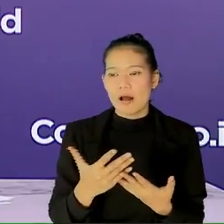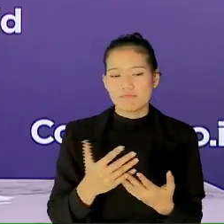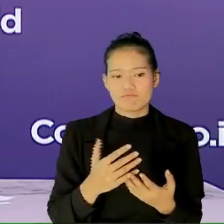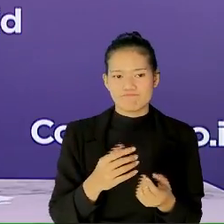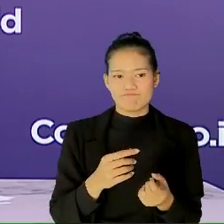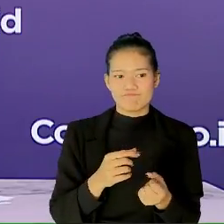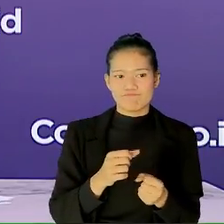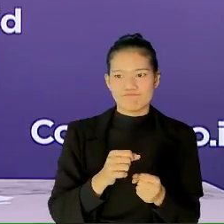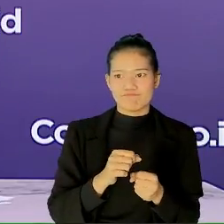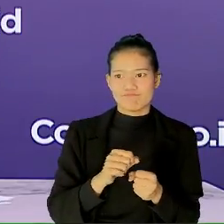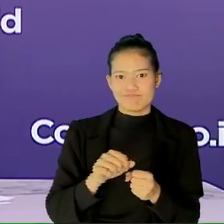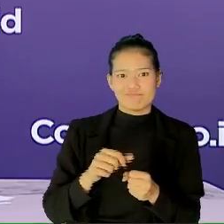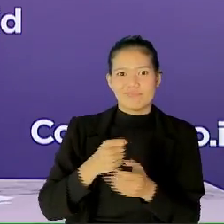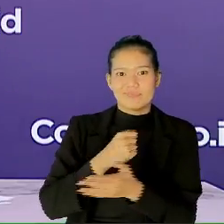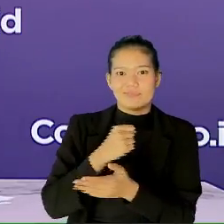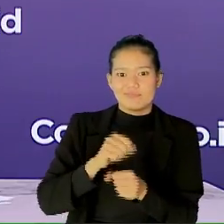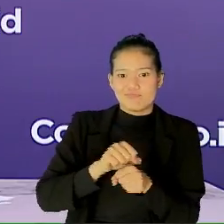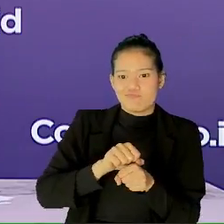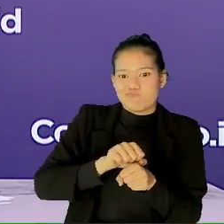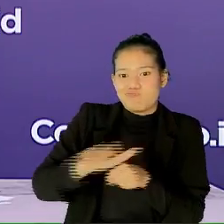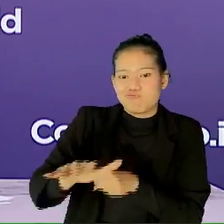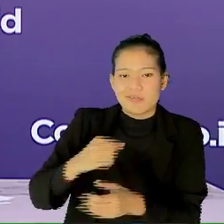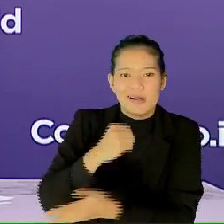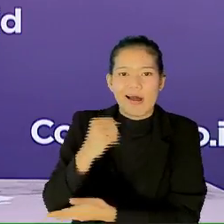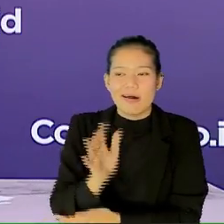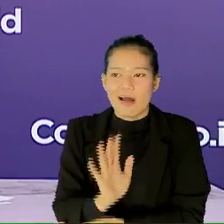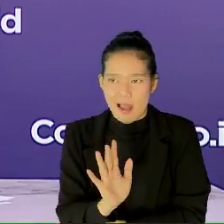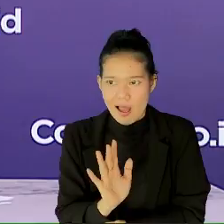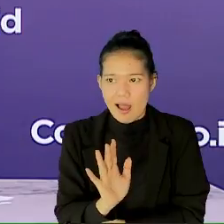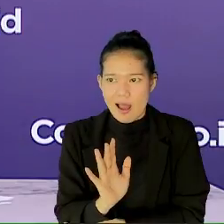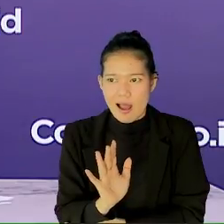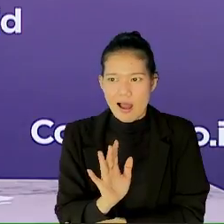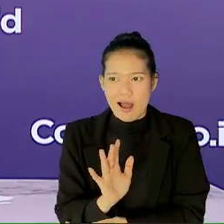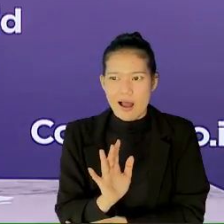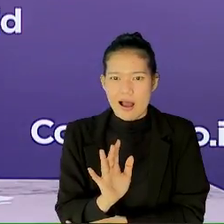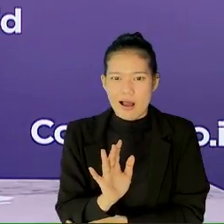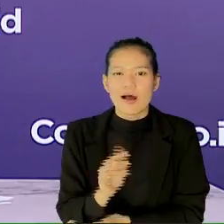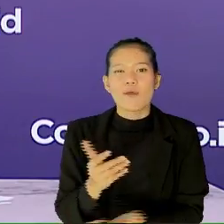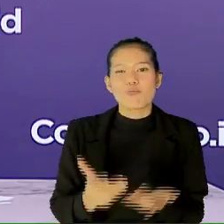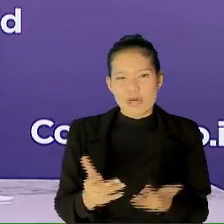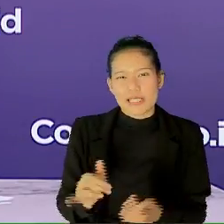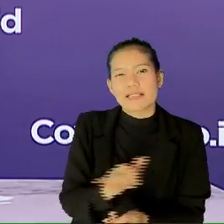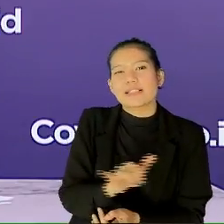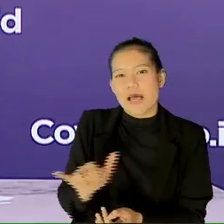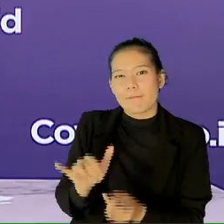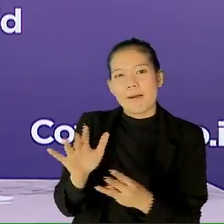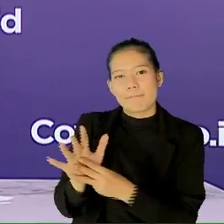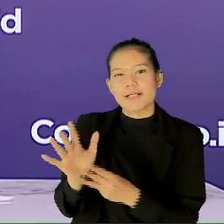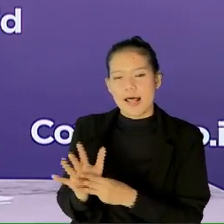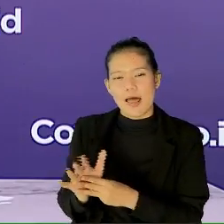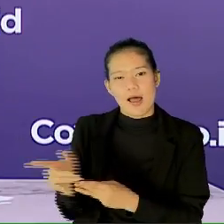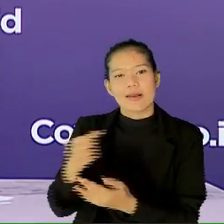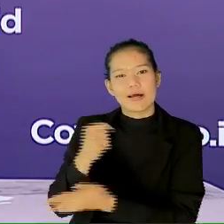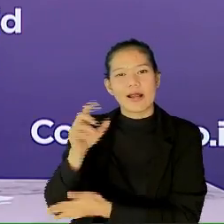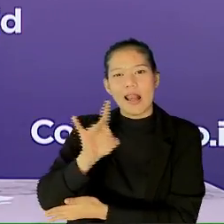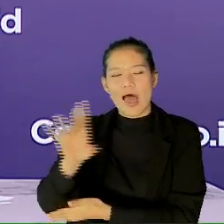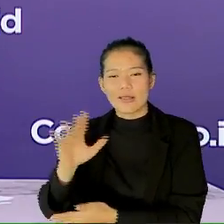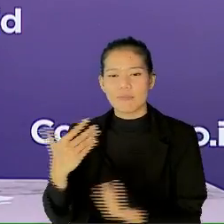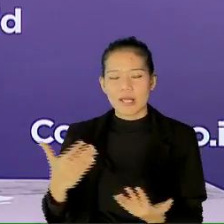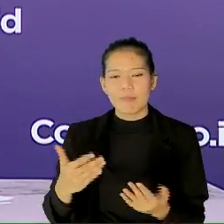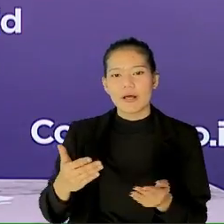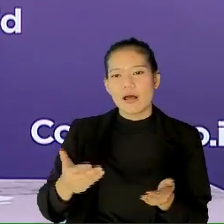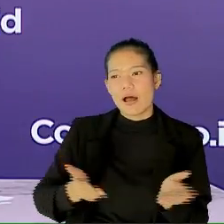other countries, and I think this is also happened with the other countries in terms of controlling